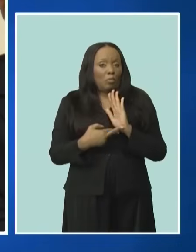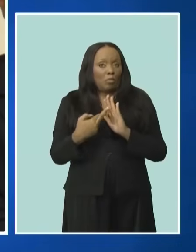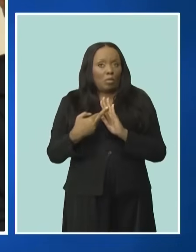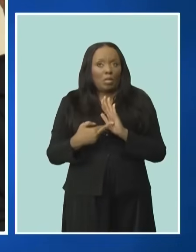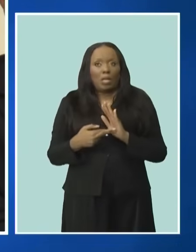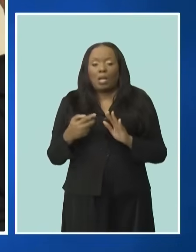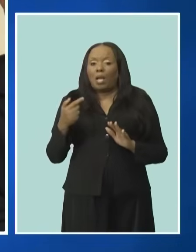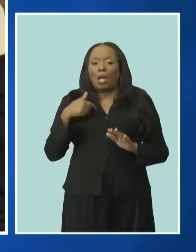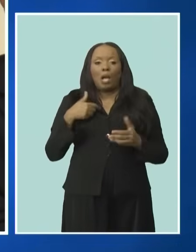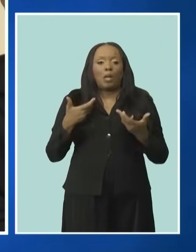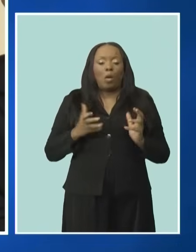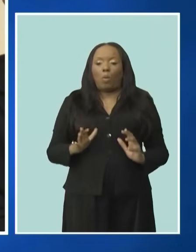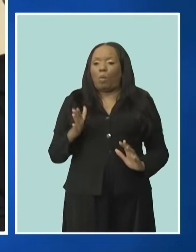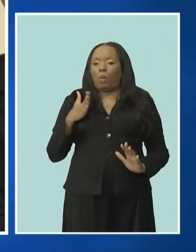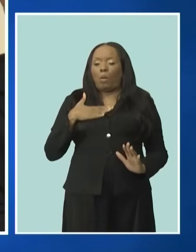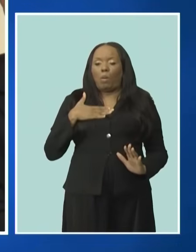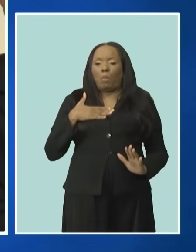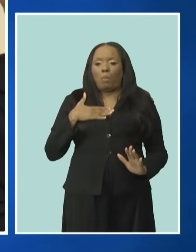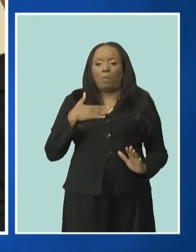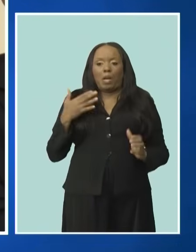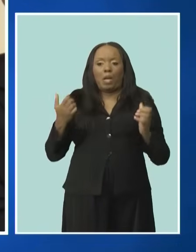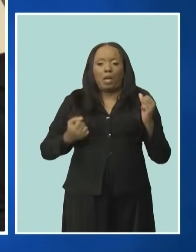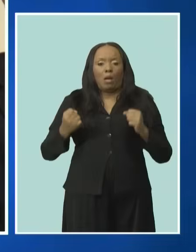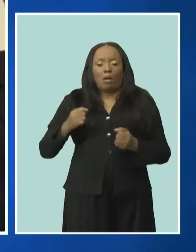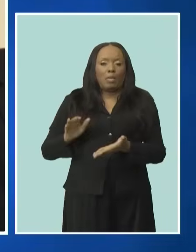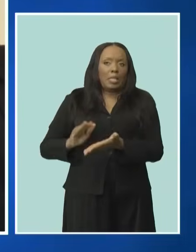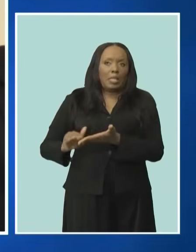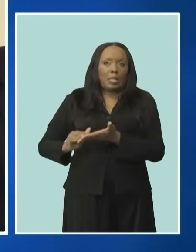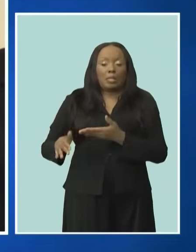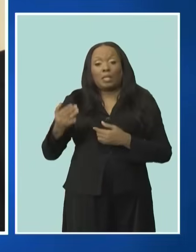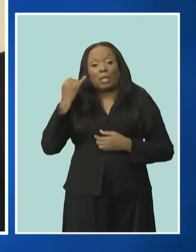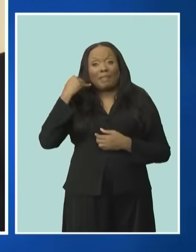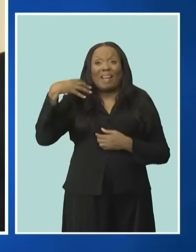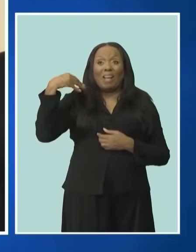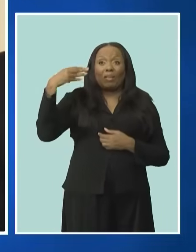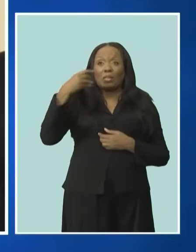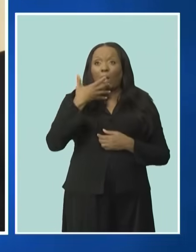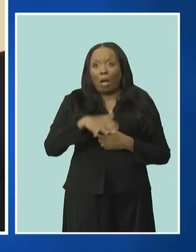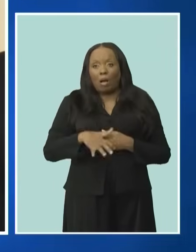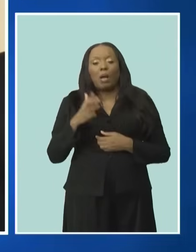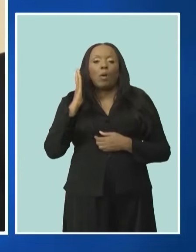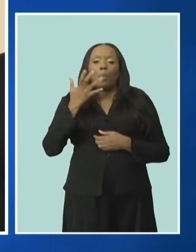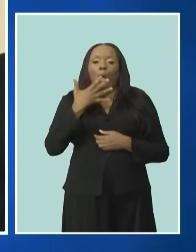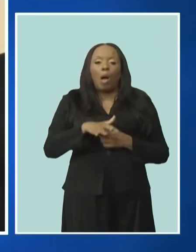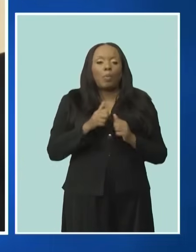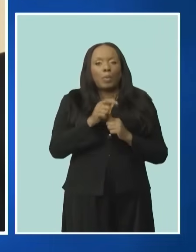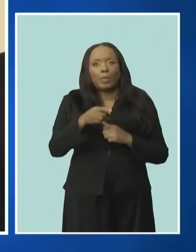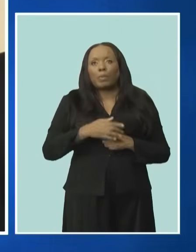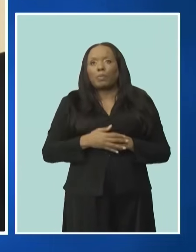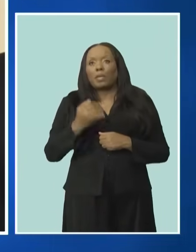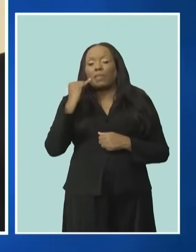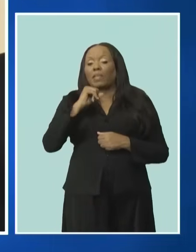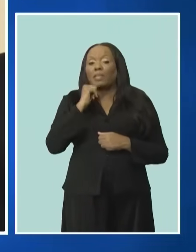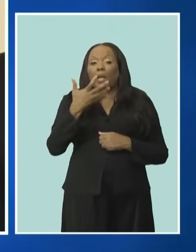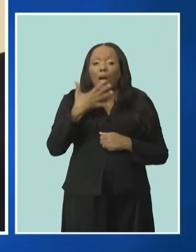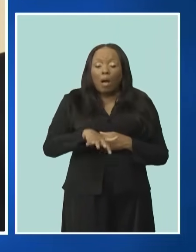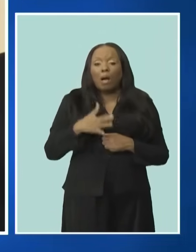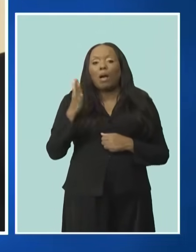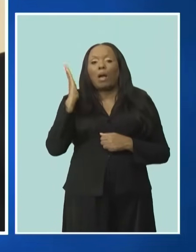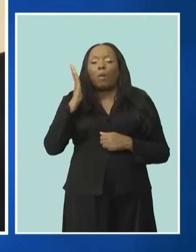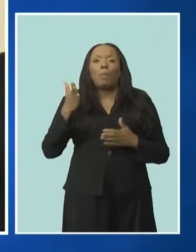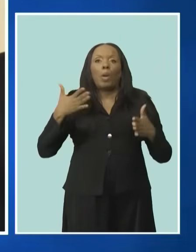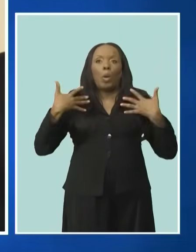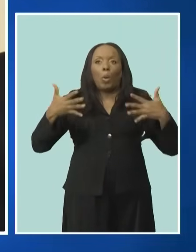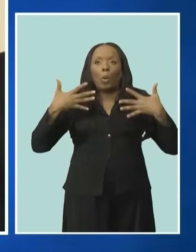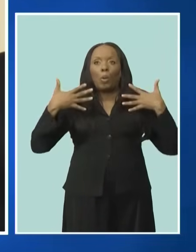my car and my office as Prime Minister. And if outside hot, I can be hot with you. And if it ain't hot, I can be cool with you. But what